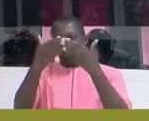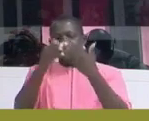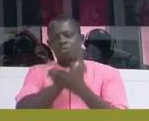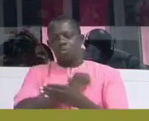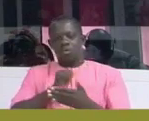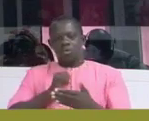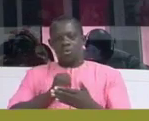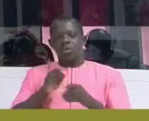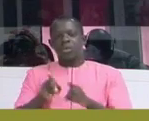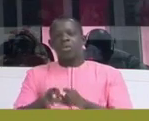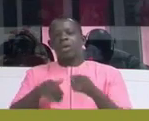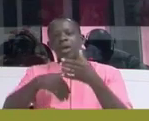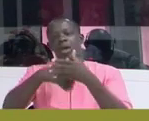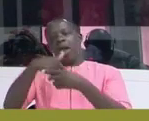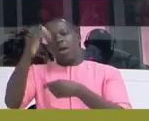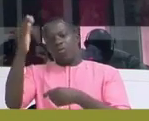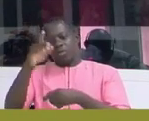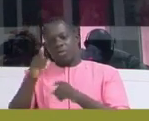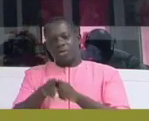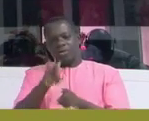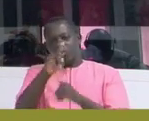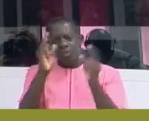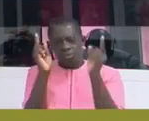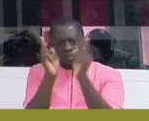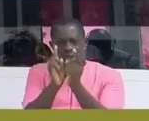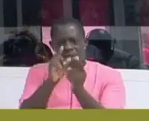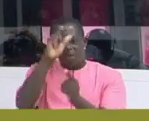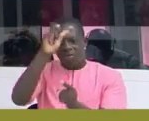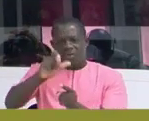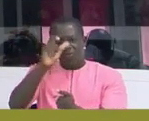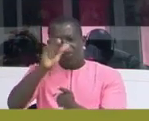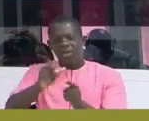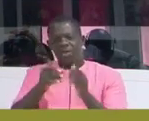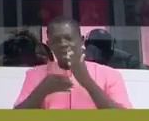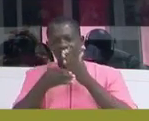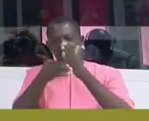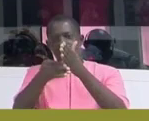that time we told we are told that he did eventually meet